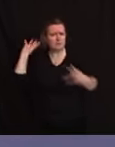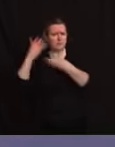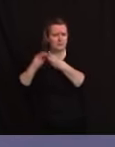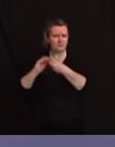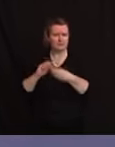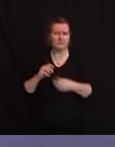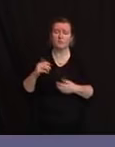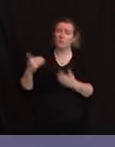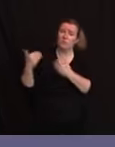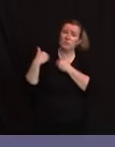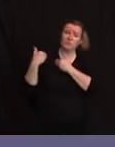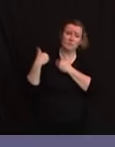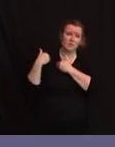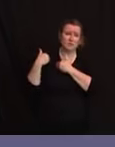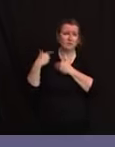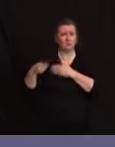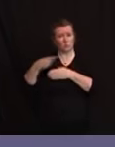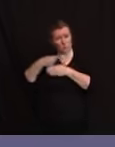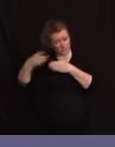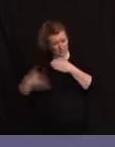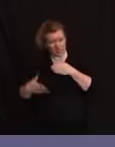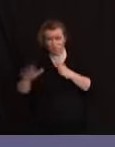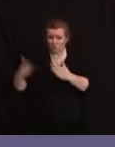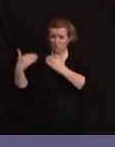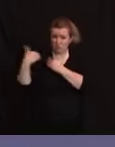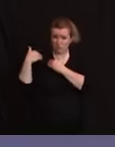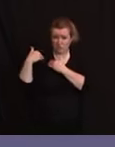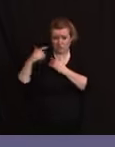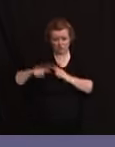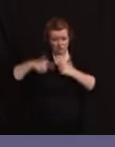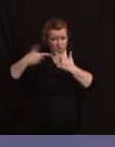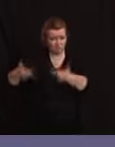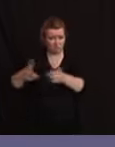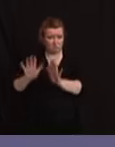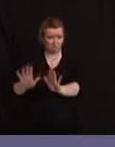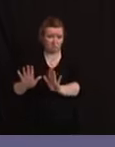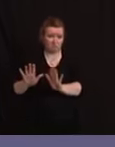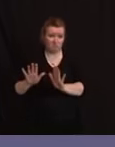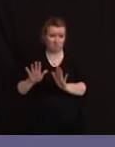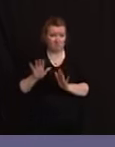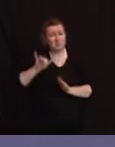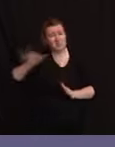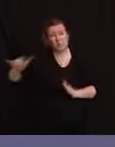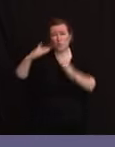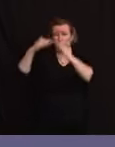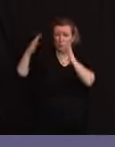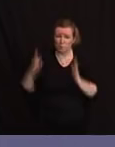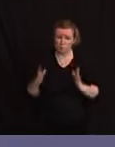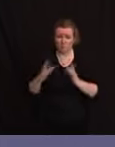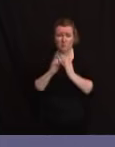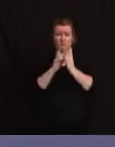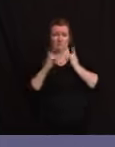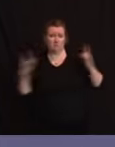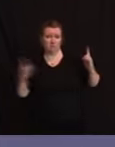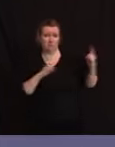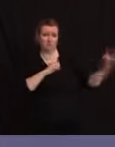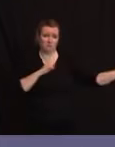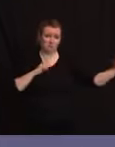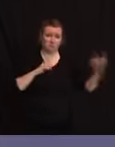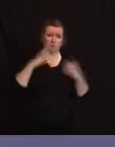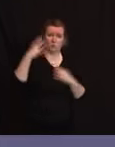Again, for the 9 million of us, number one responsibility, stay home and stay away from other people. only go out if you absolutely have